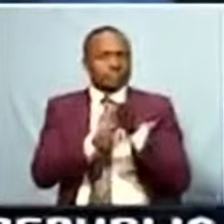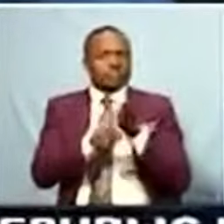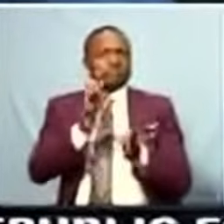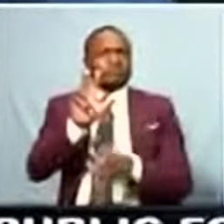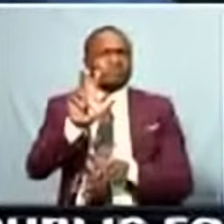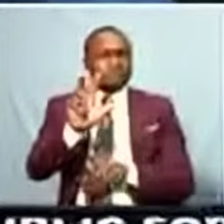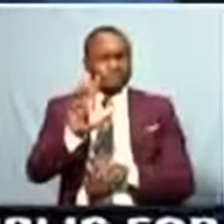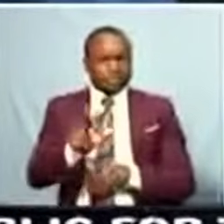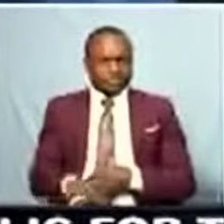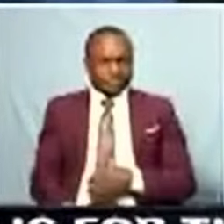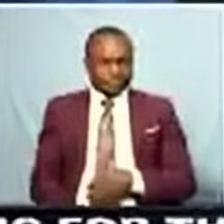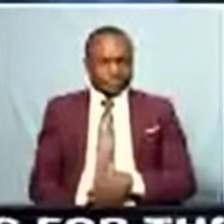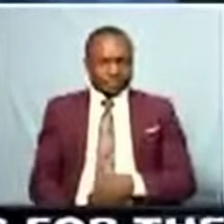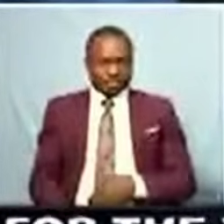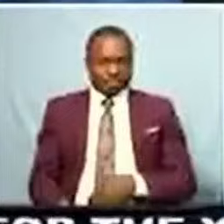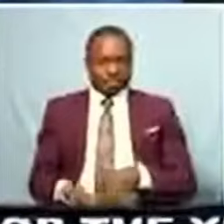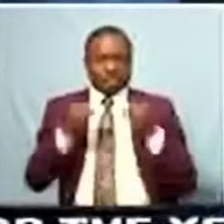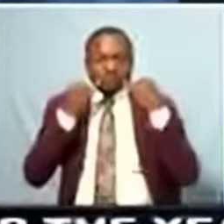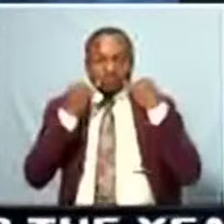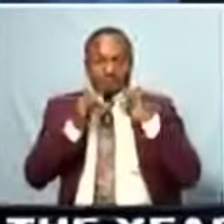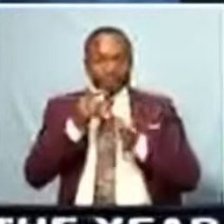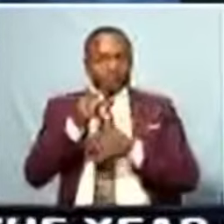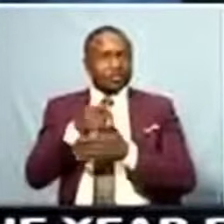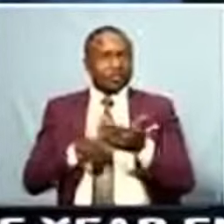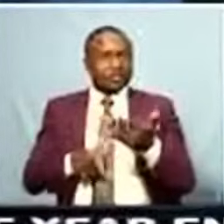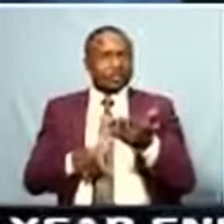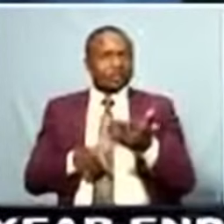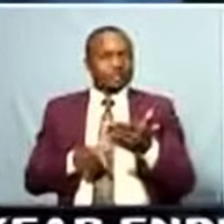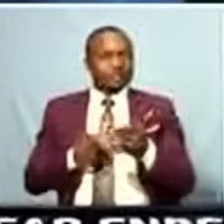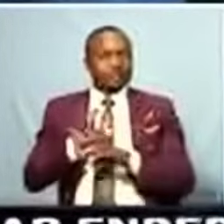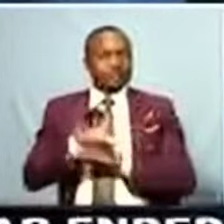3 is being informed by what?